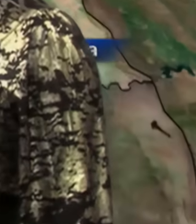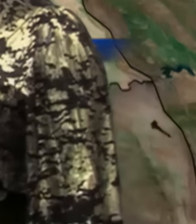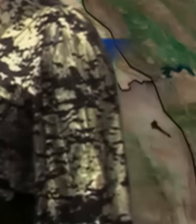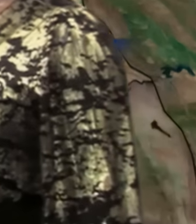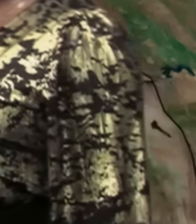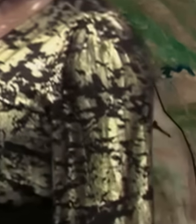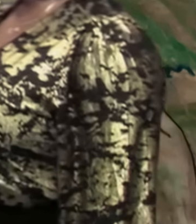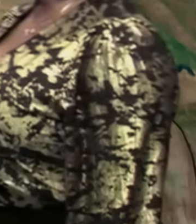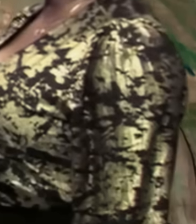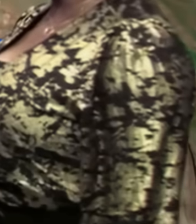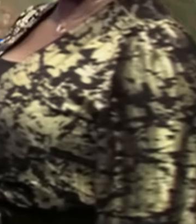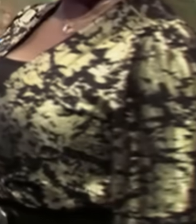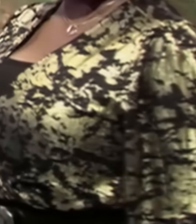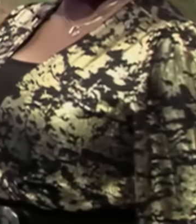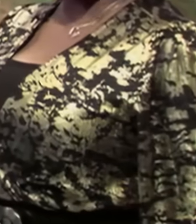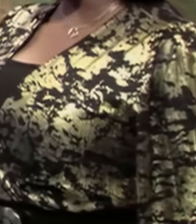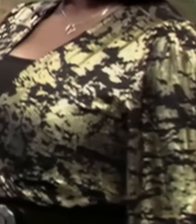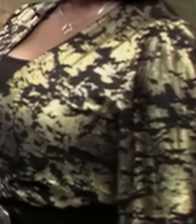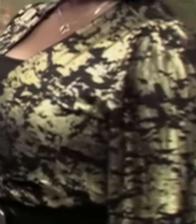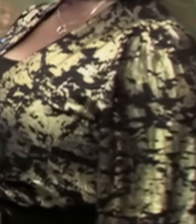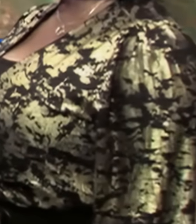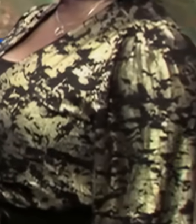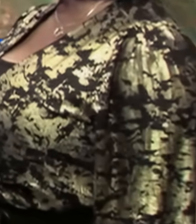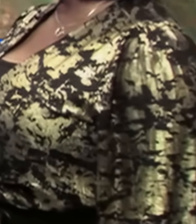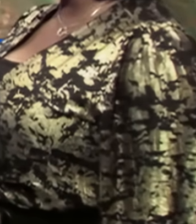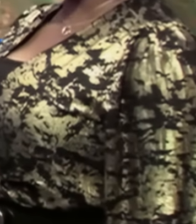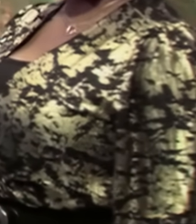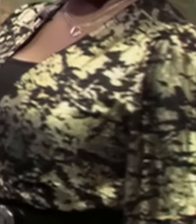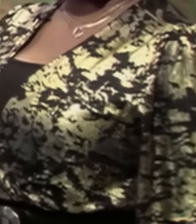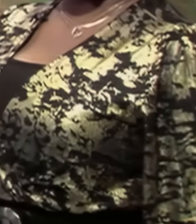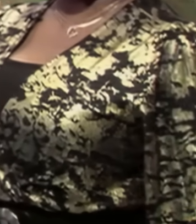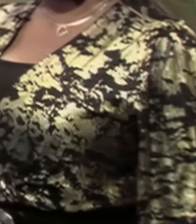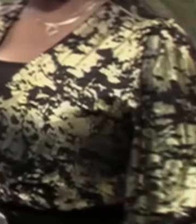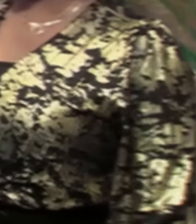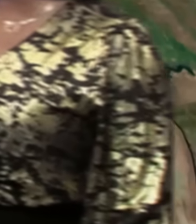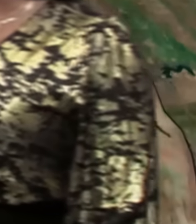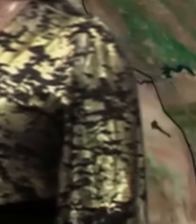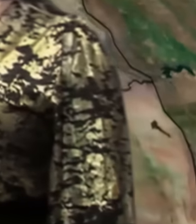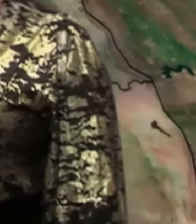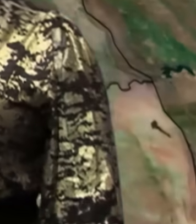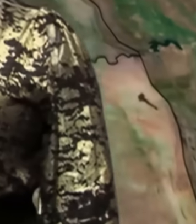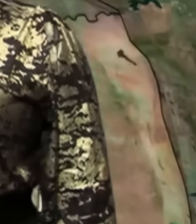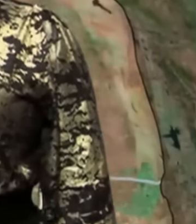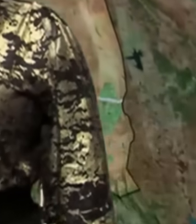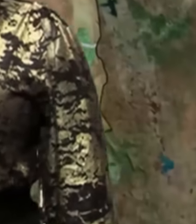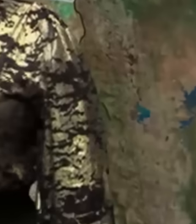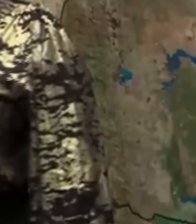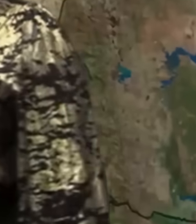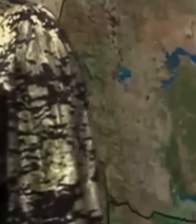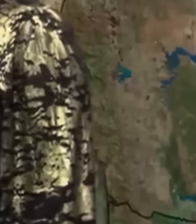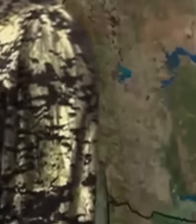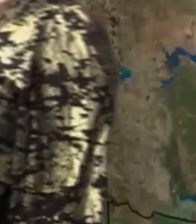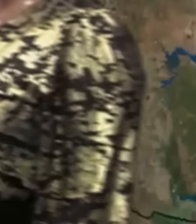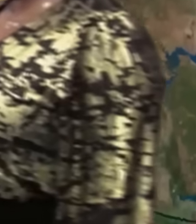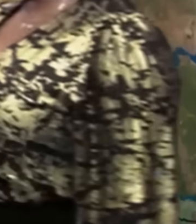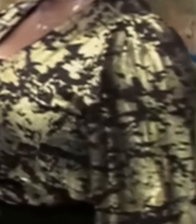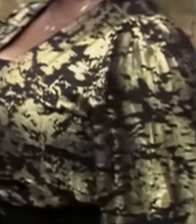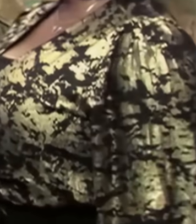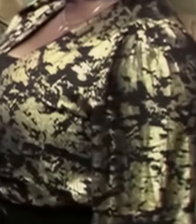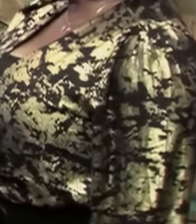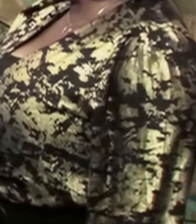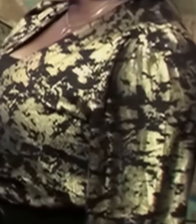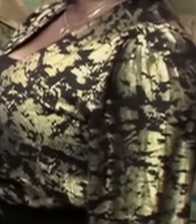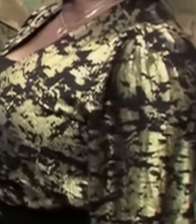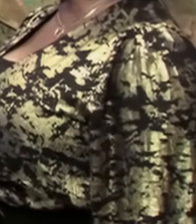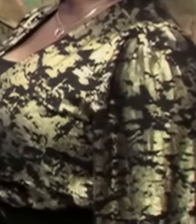lebelela gona Mohlaletši le gona Mamone go bonagala le gona go tla bo ntše go fiša Bakersford ka tše 20 Senyane Mpumalanga